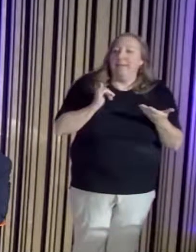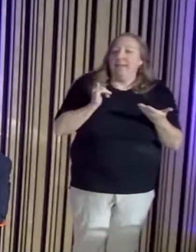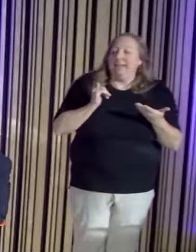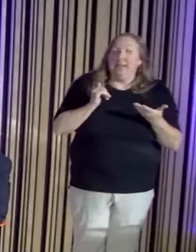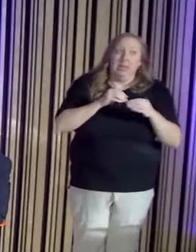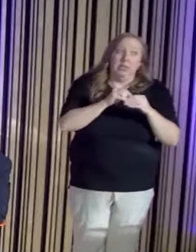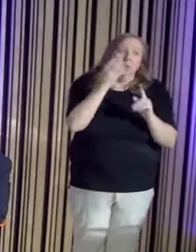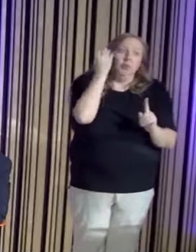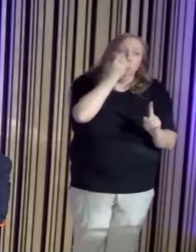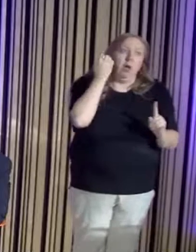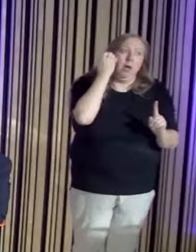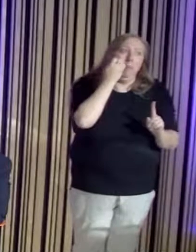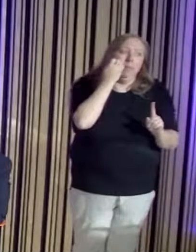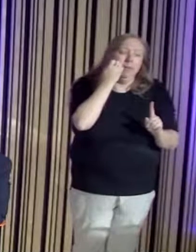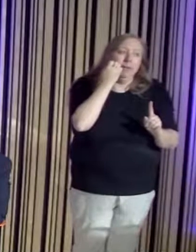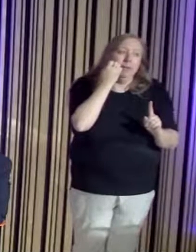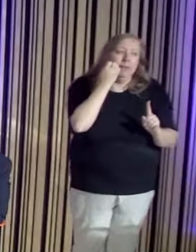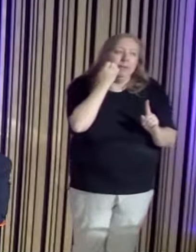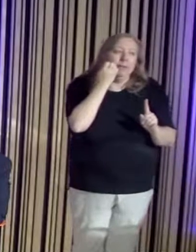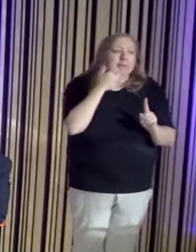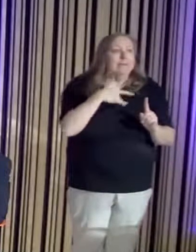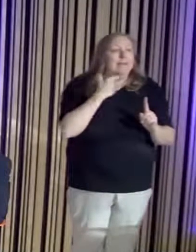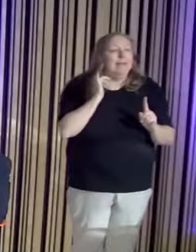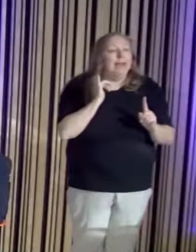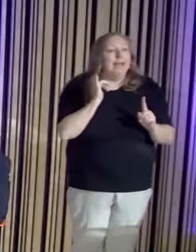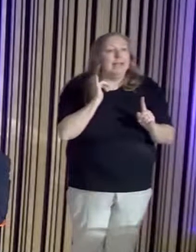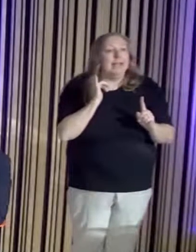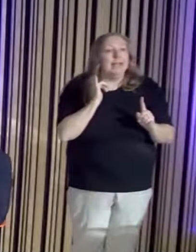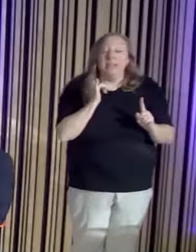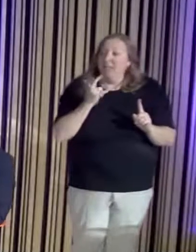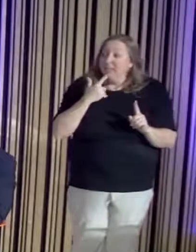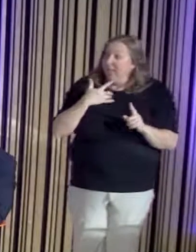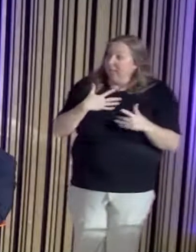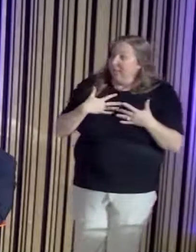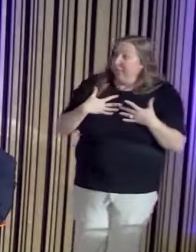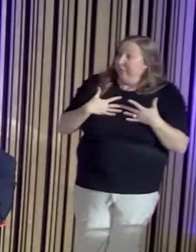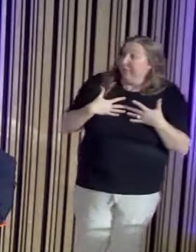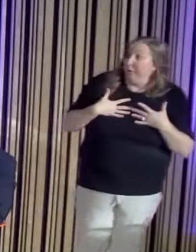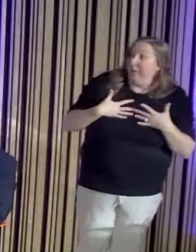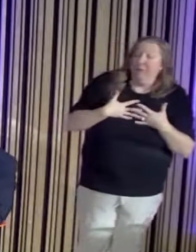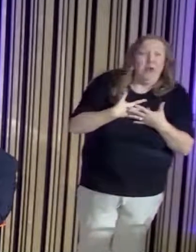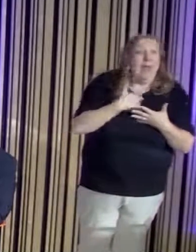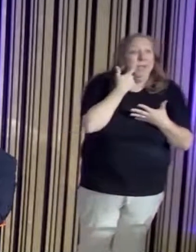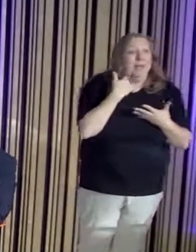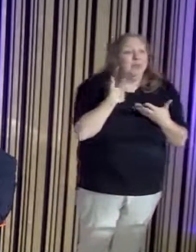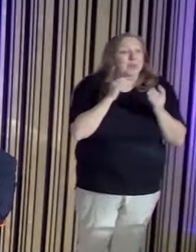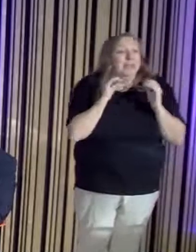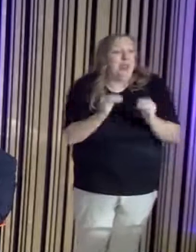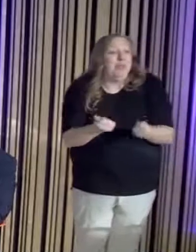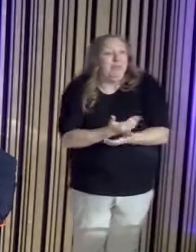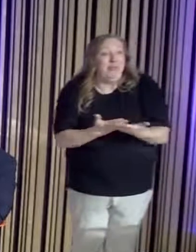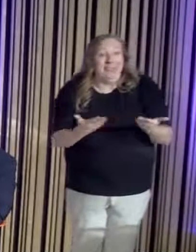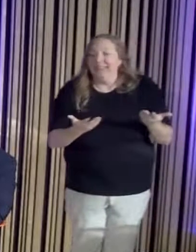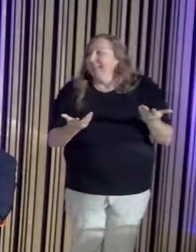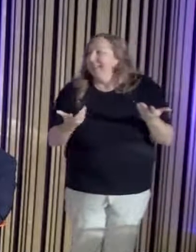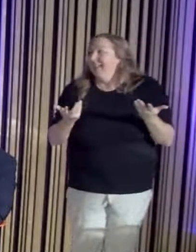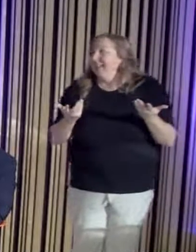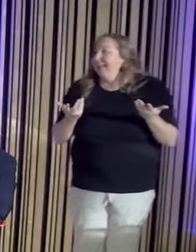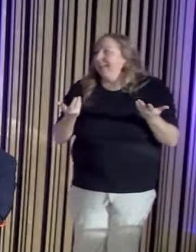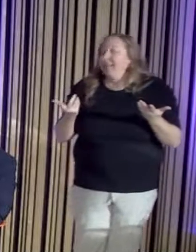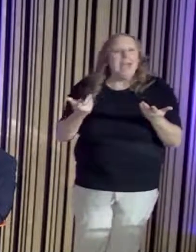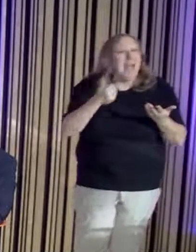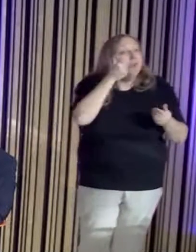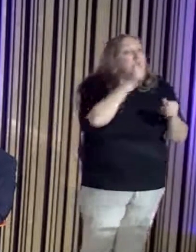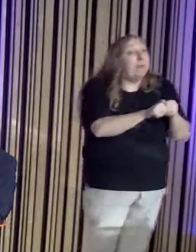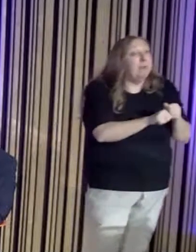Europe, because we told them everything. They're afraid because they're afraid because we told them everything. But they also when I was at school, nobody told me